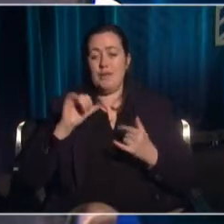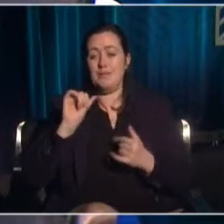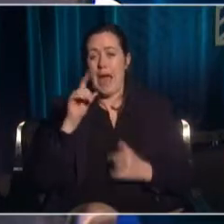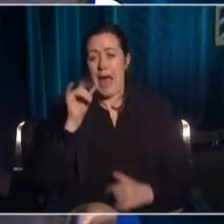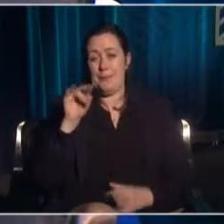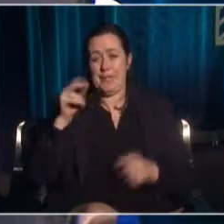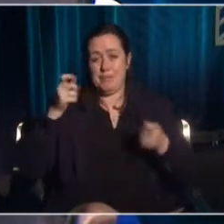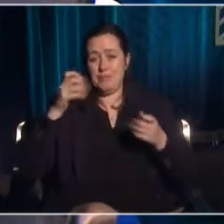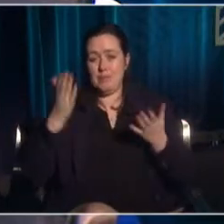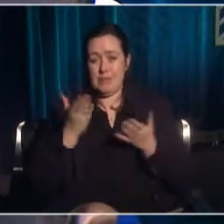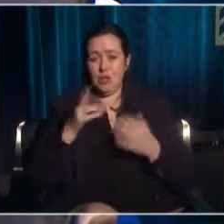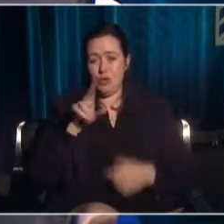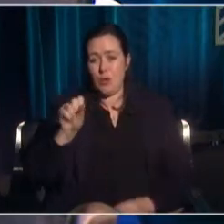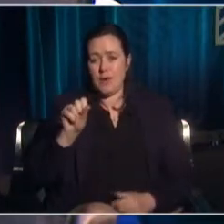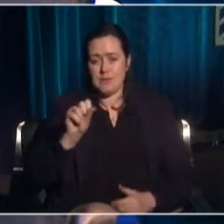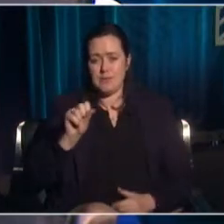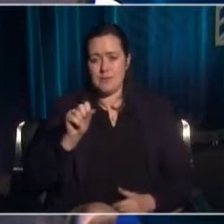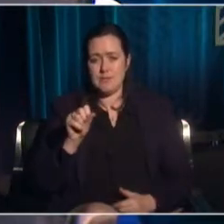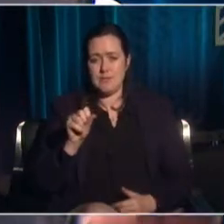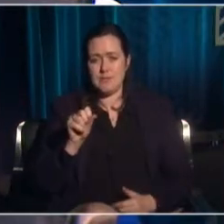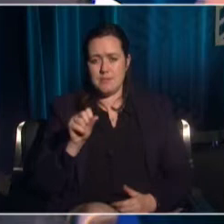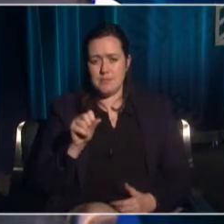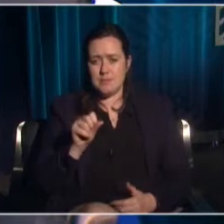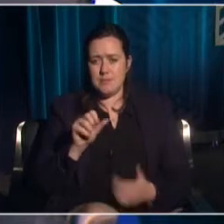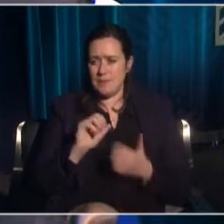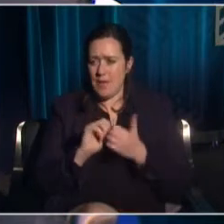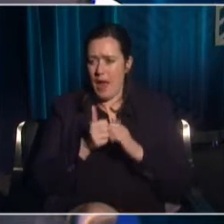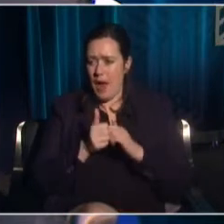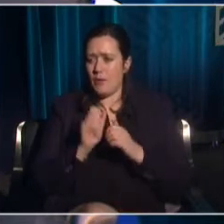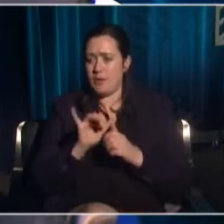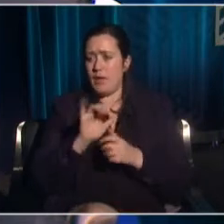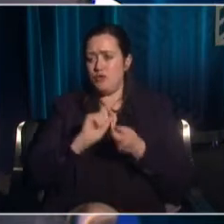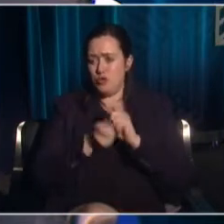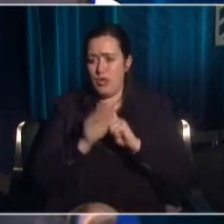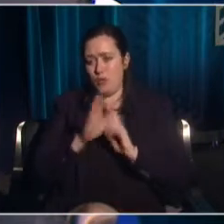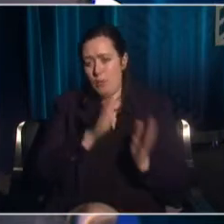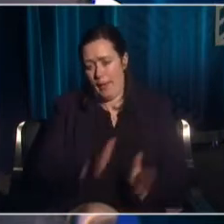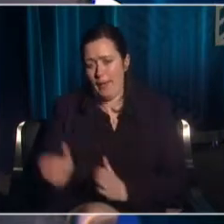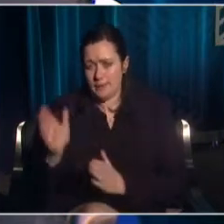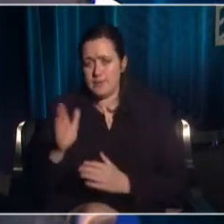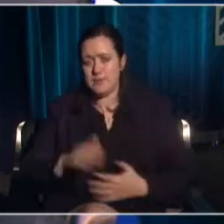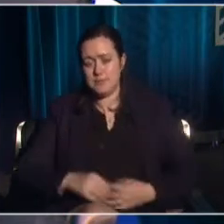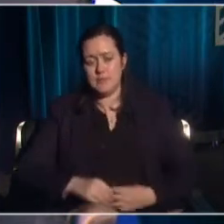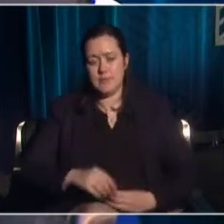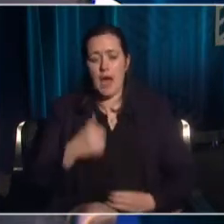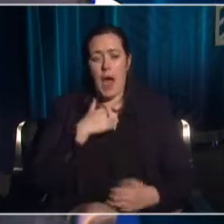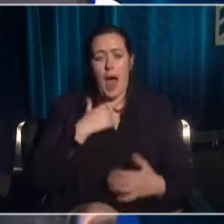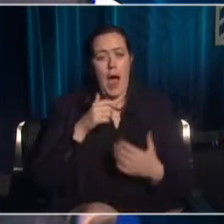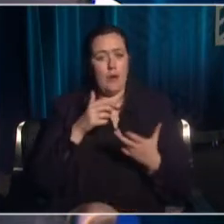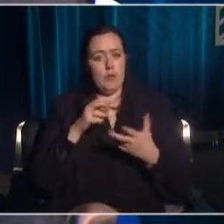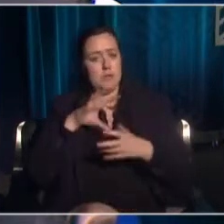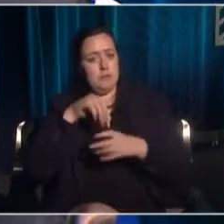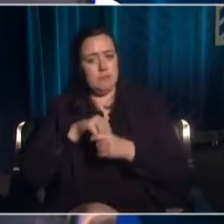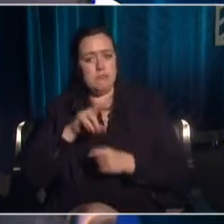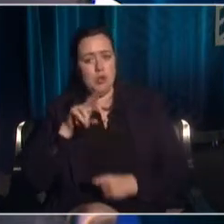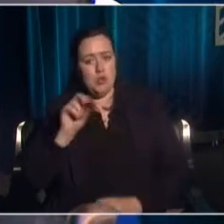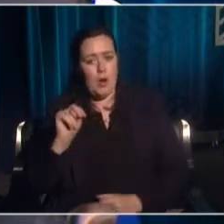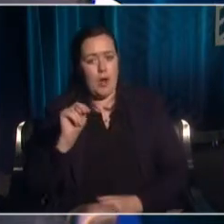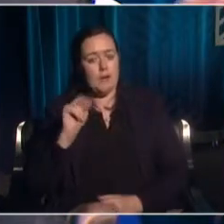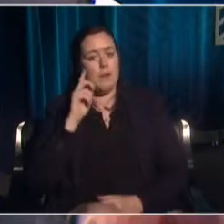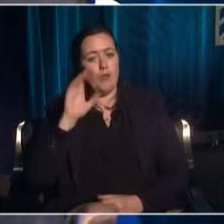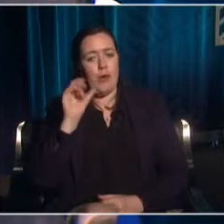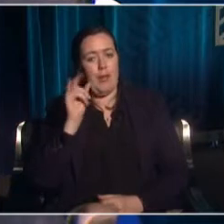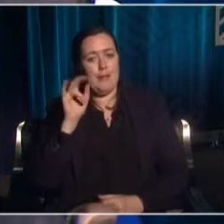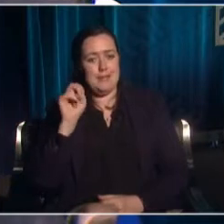in the U.S. change your plans? And I have to give you kudos. I served in the Clinton administration at the United Nations. We weren't paying our dues. We were in